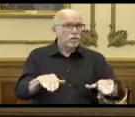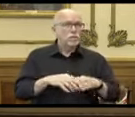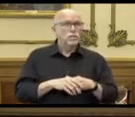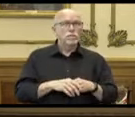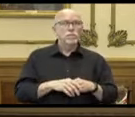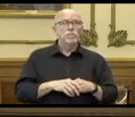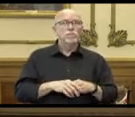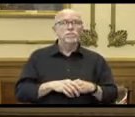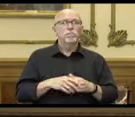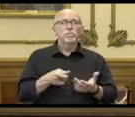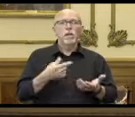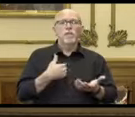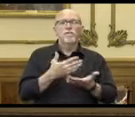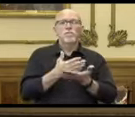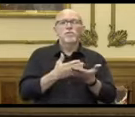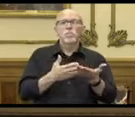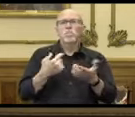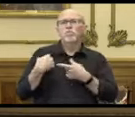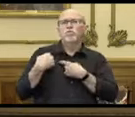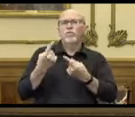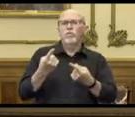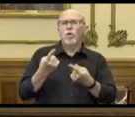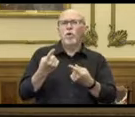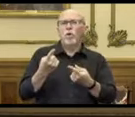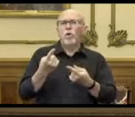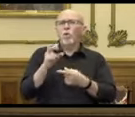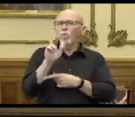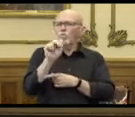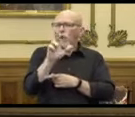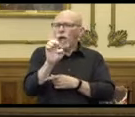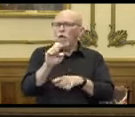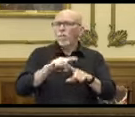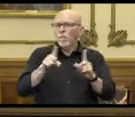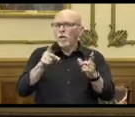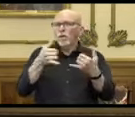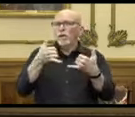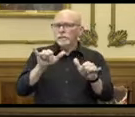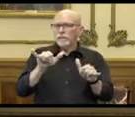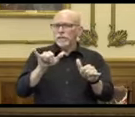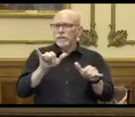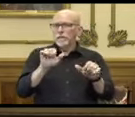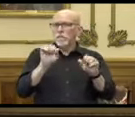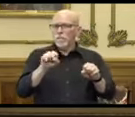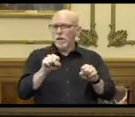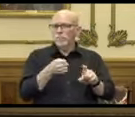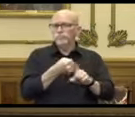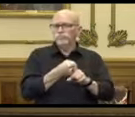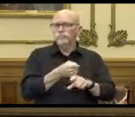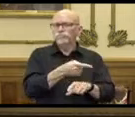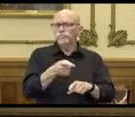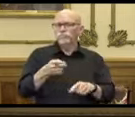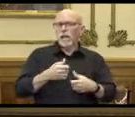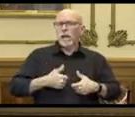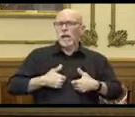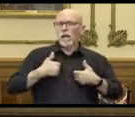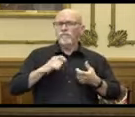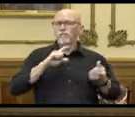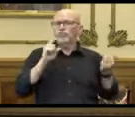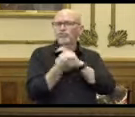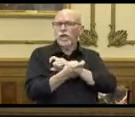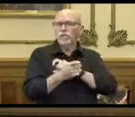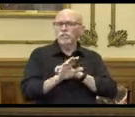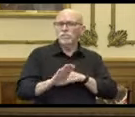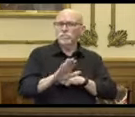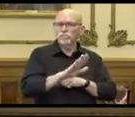with some so far relatively rare, but still potentially life-altering